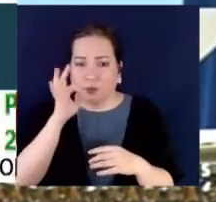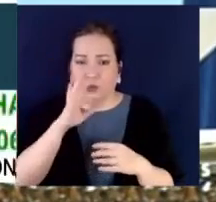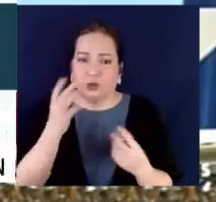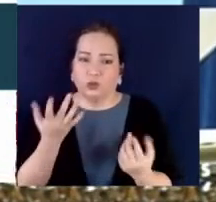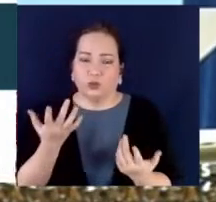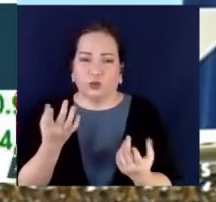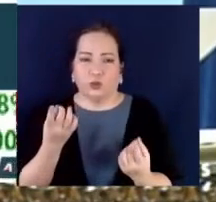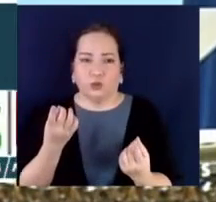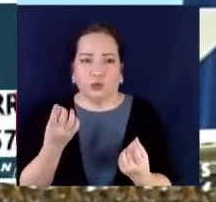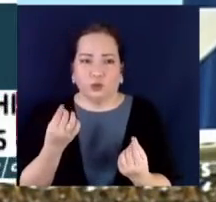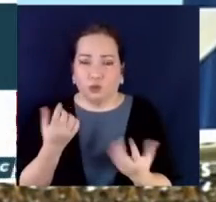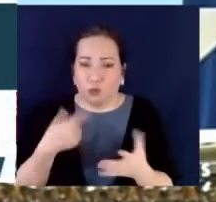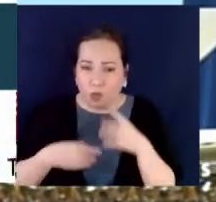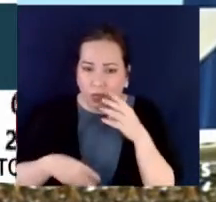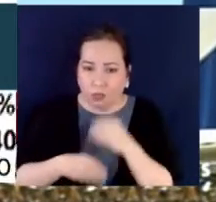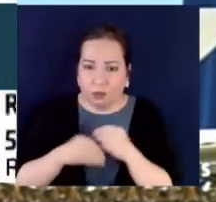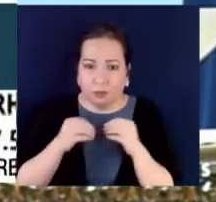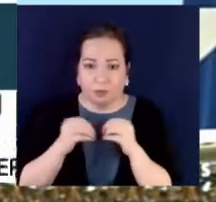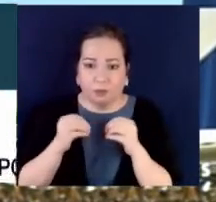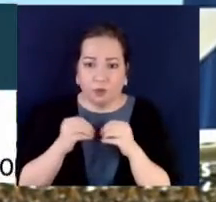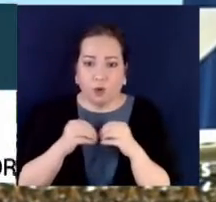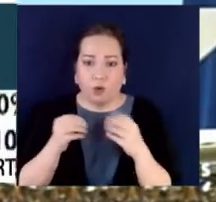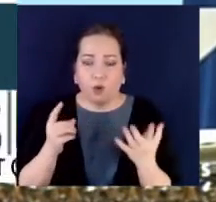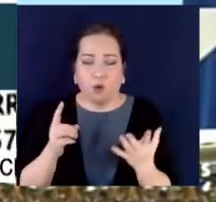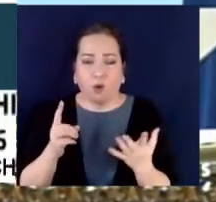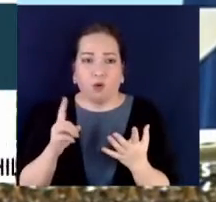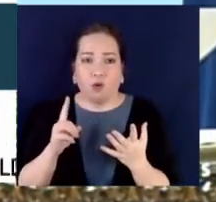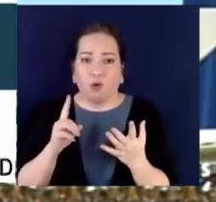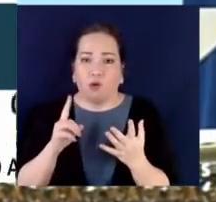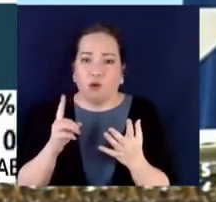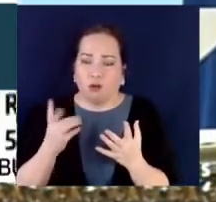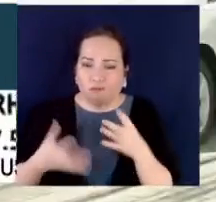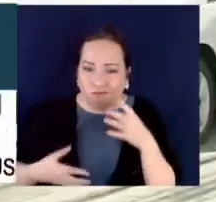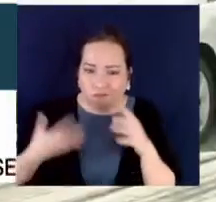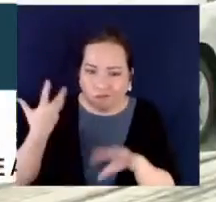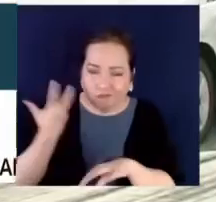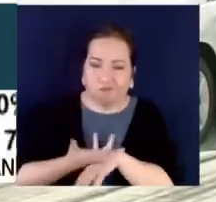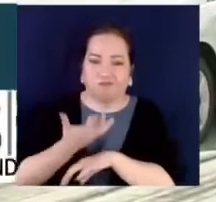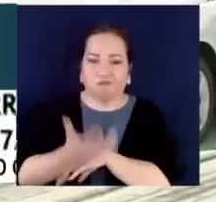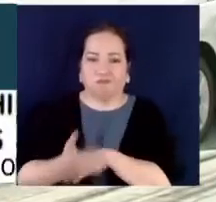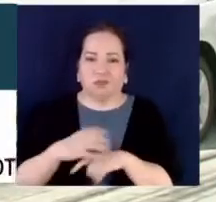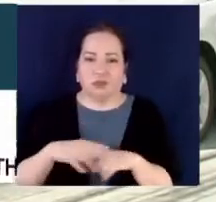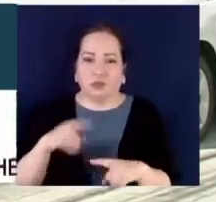Pupulutin ka talaga kung saan. Hindi ako nagbibiro.